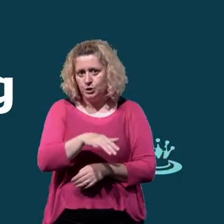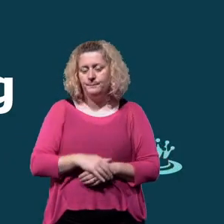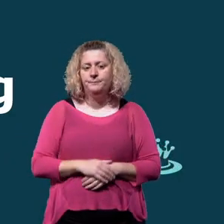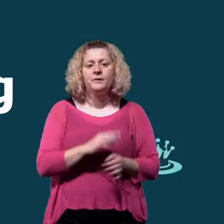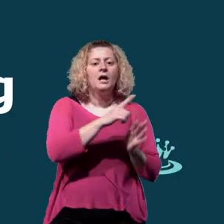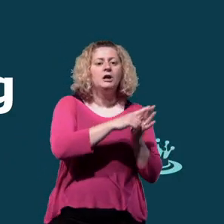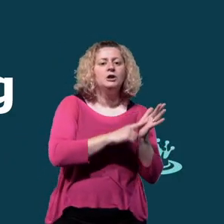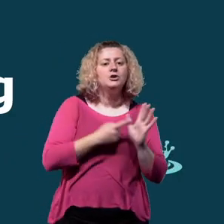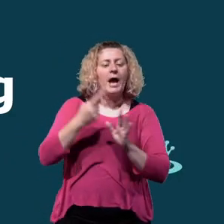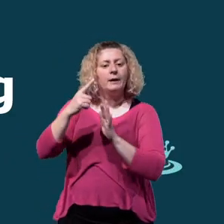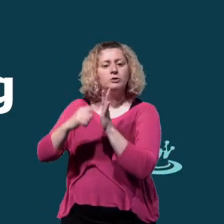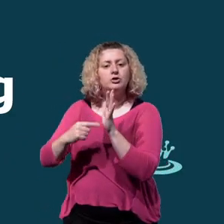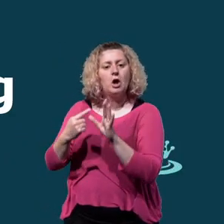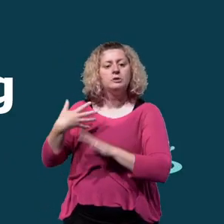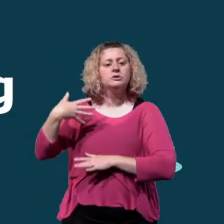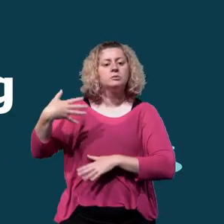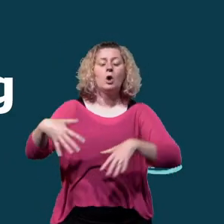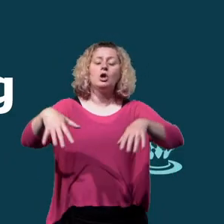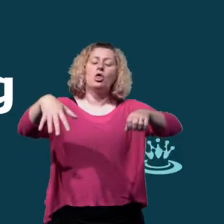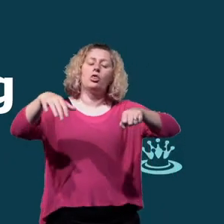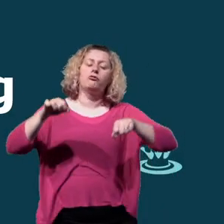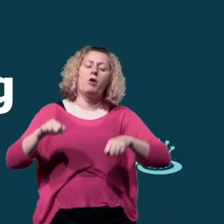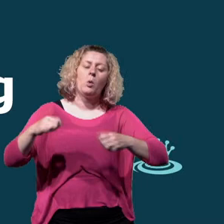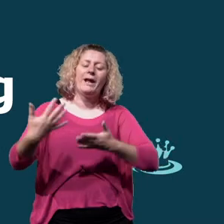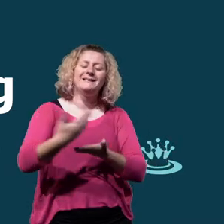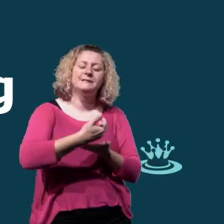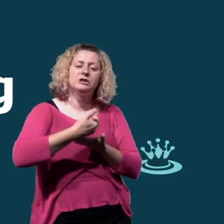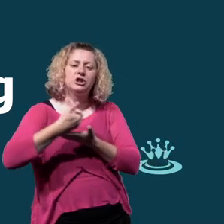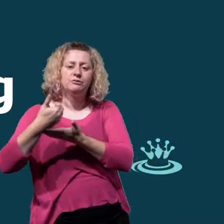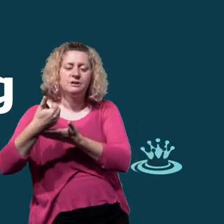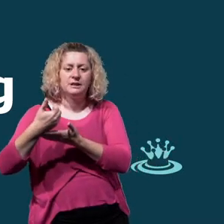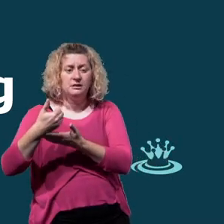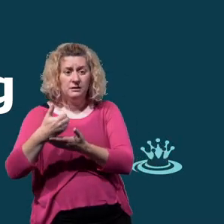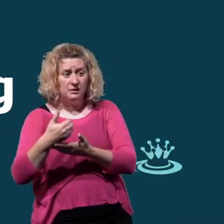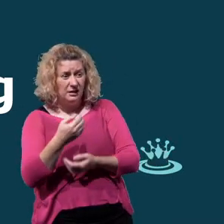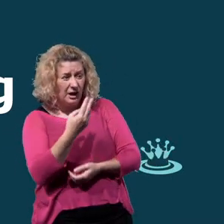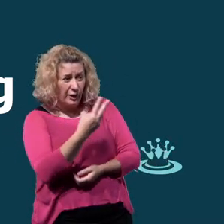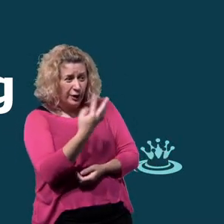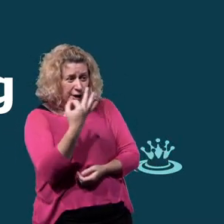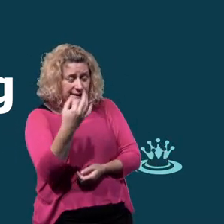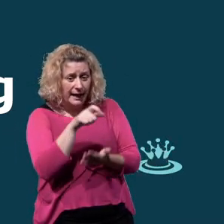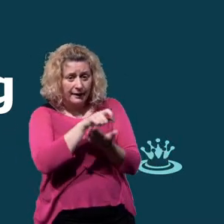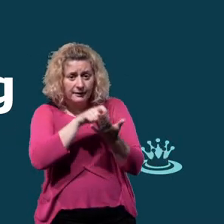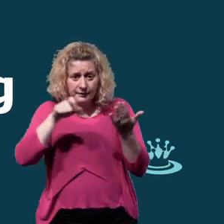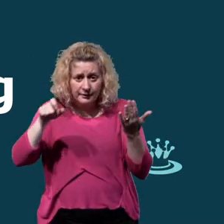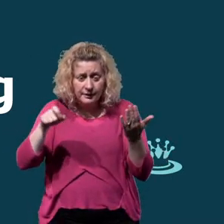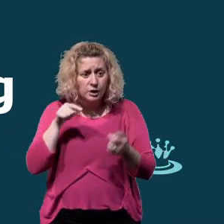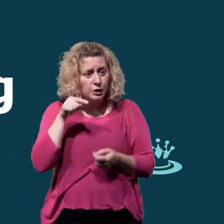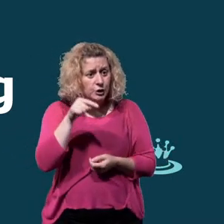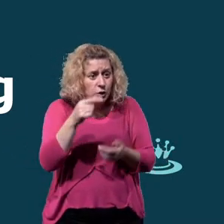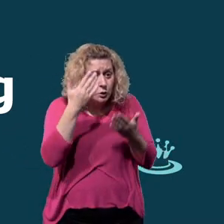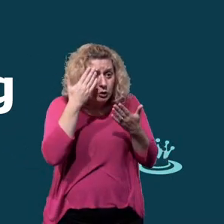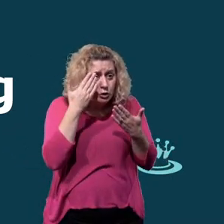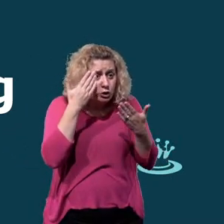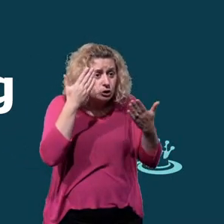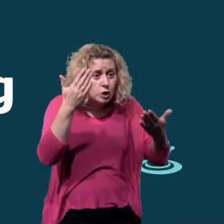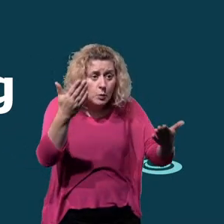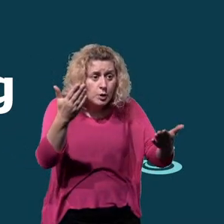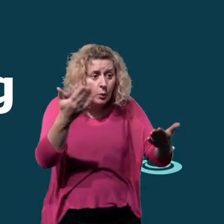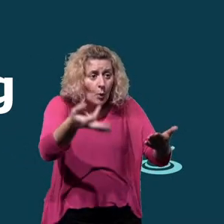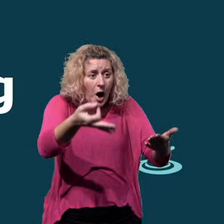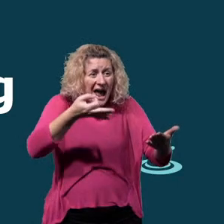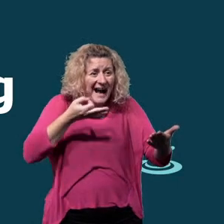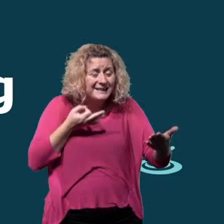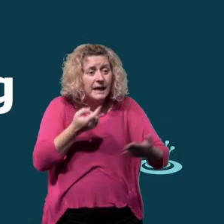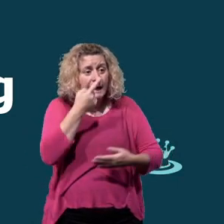They wanted security. And Jesus says, verse 38, you don't know what you're asking. Can you drink the cup I drink or be baptized with the baptism